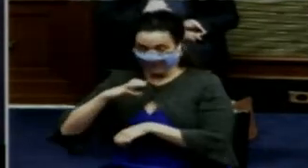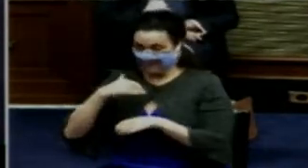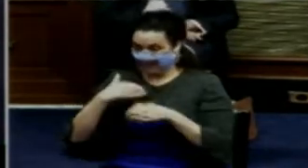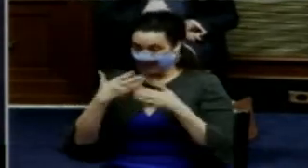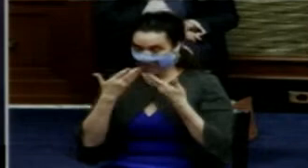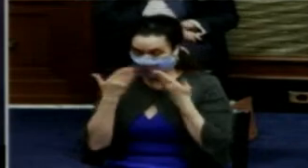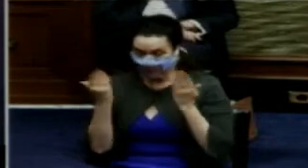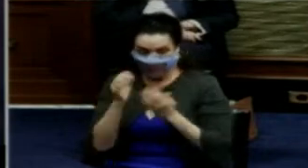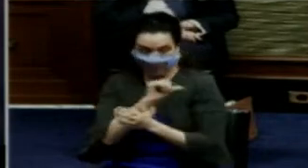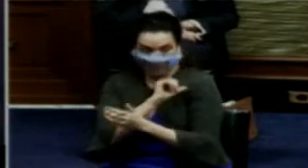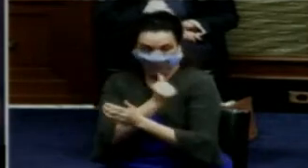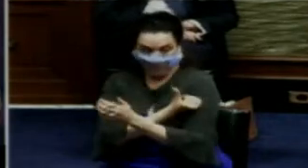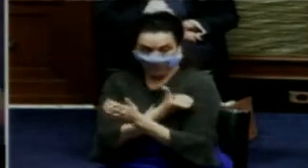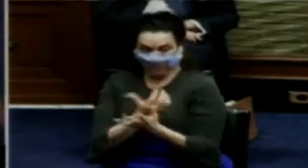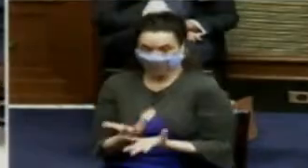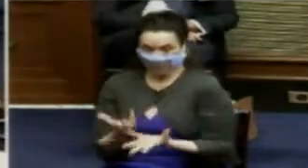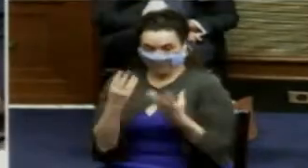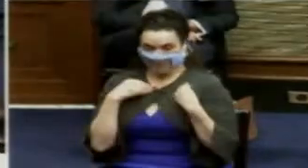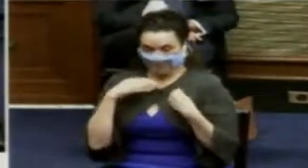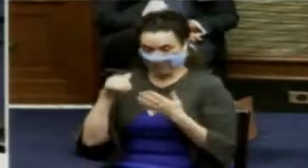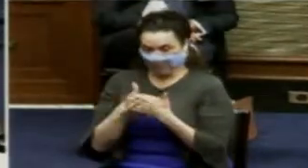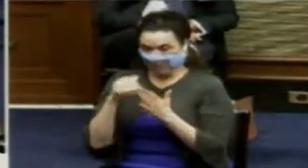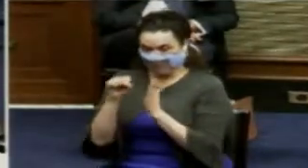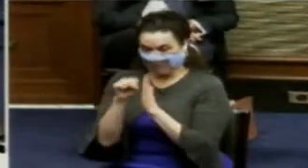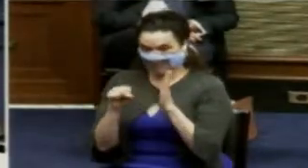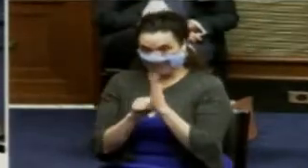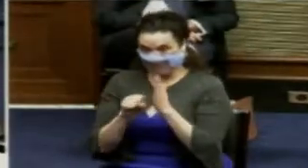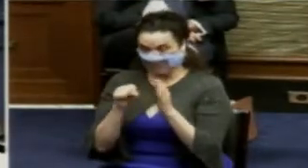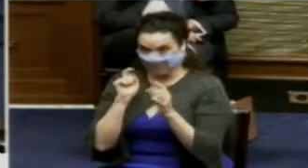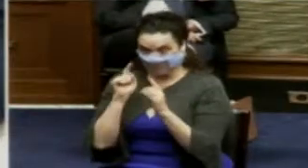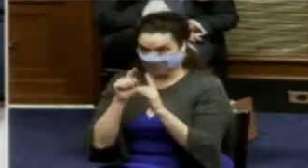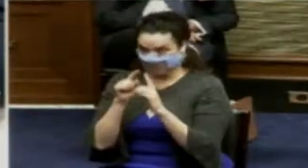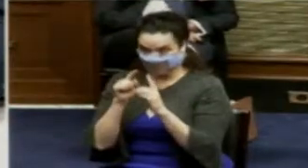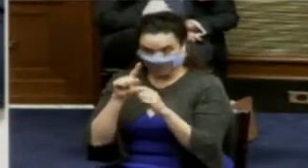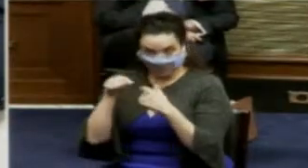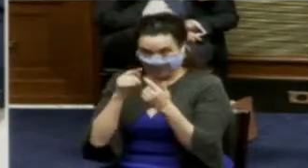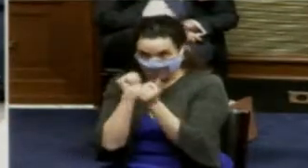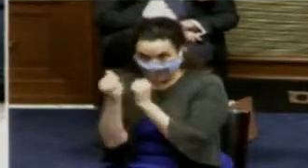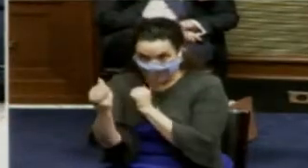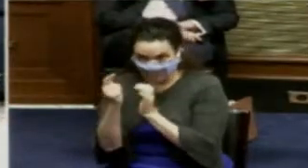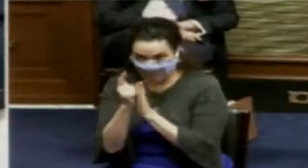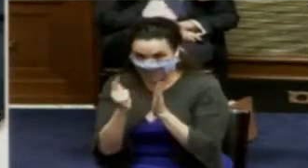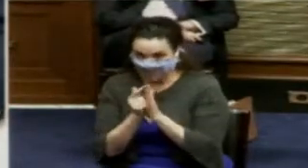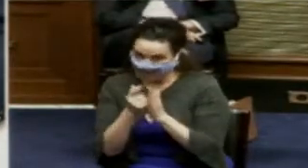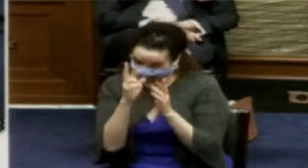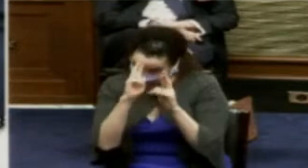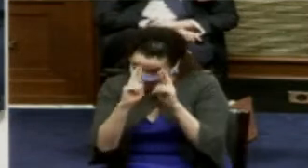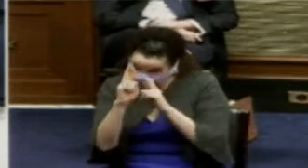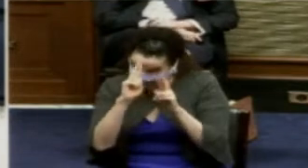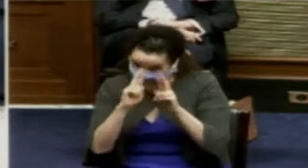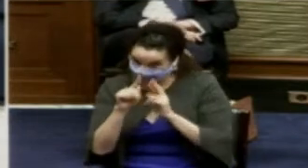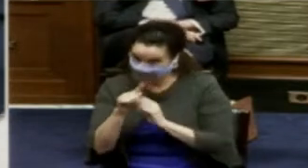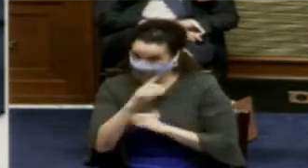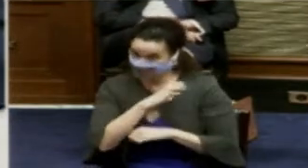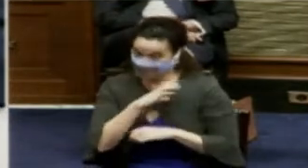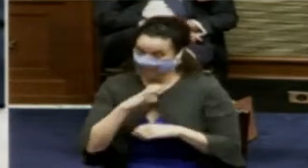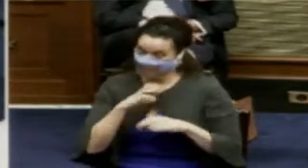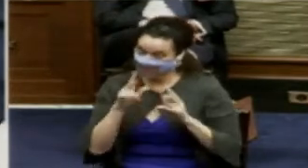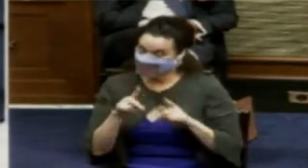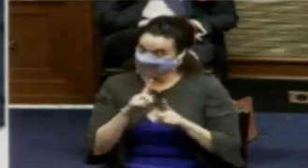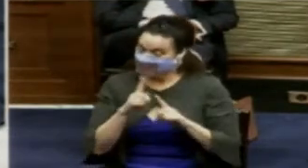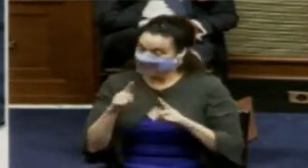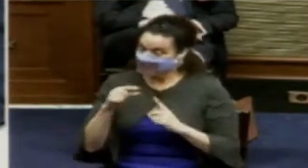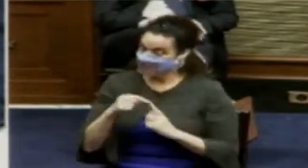simple legislation? Respectfully, Congressman, this issue is unique because the District